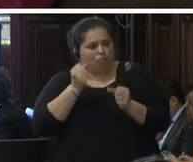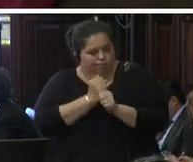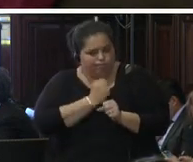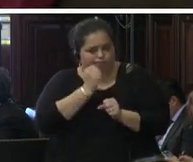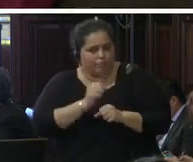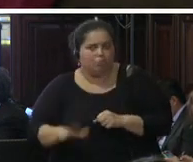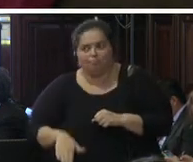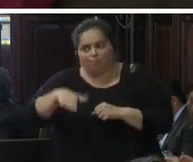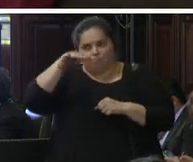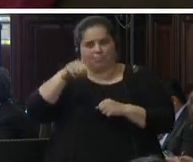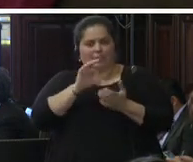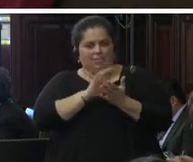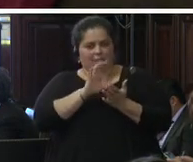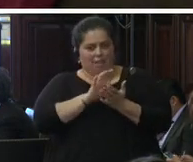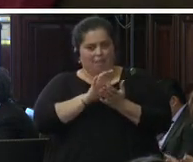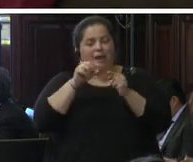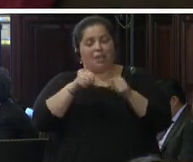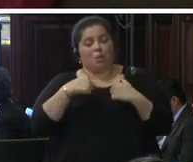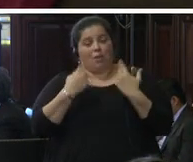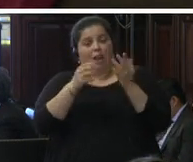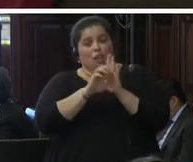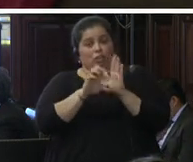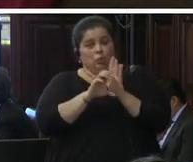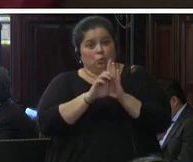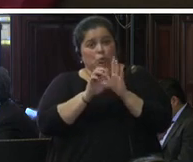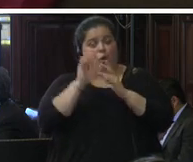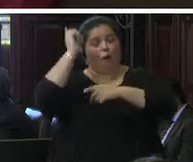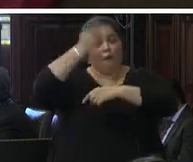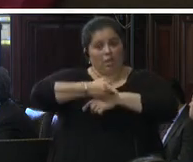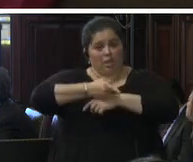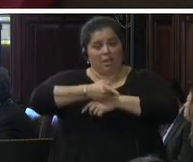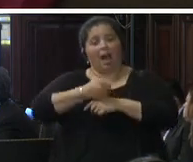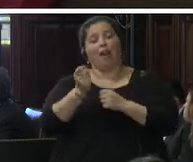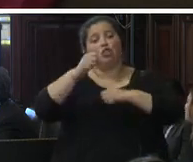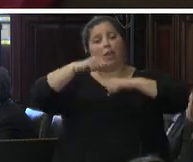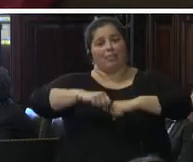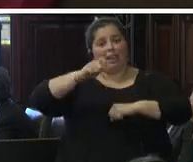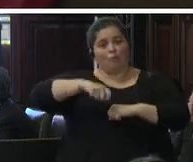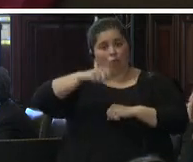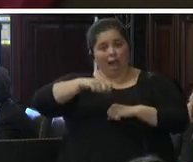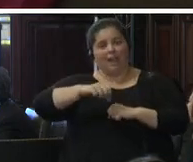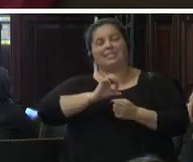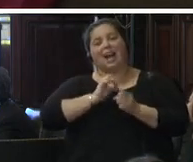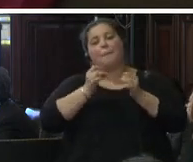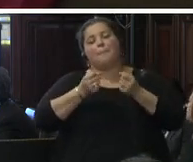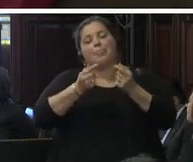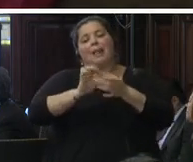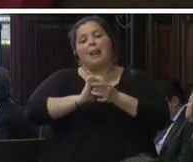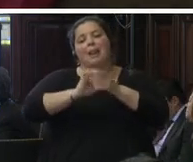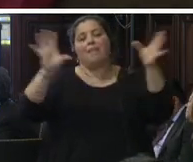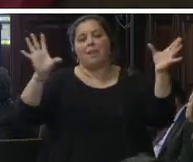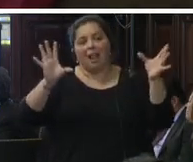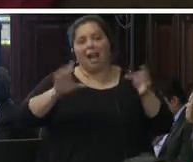obligates the courts to release anyone charged with an offense unless